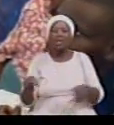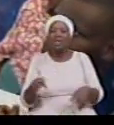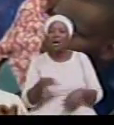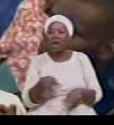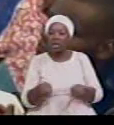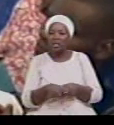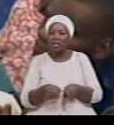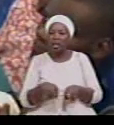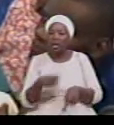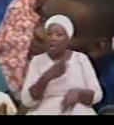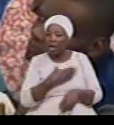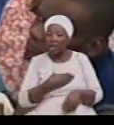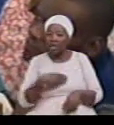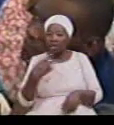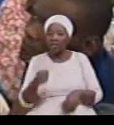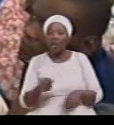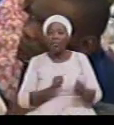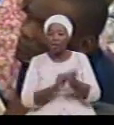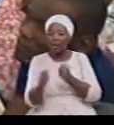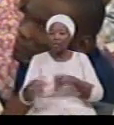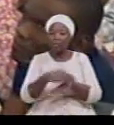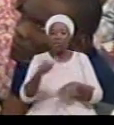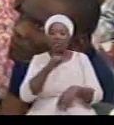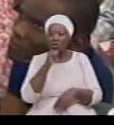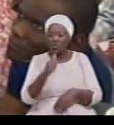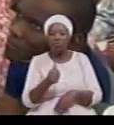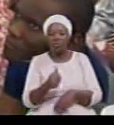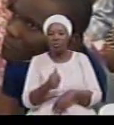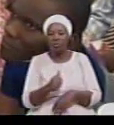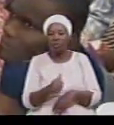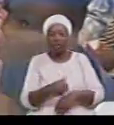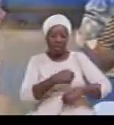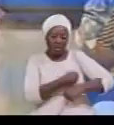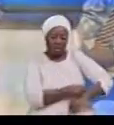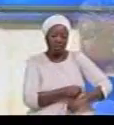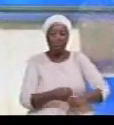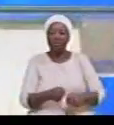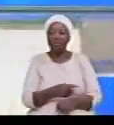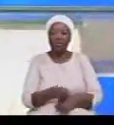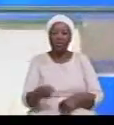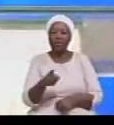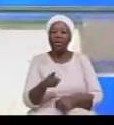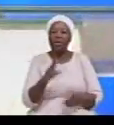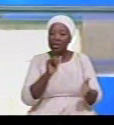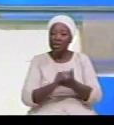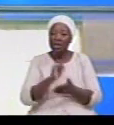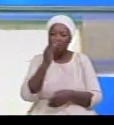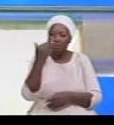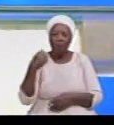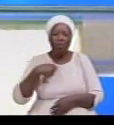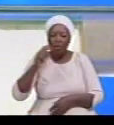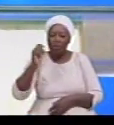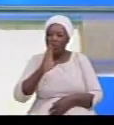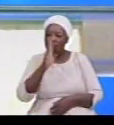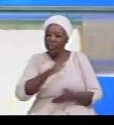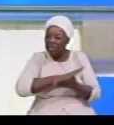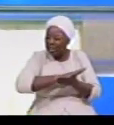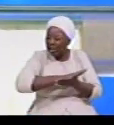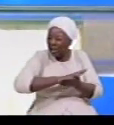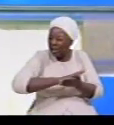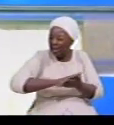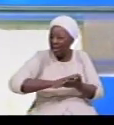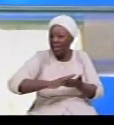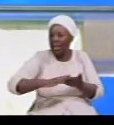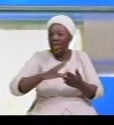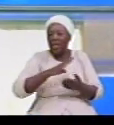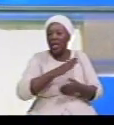not avail for them. That's why we want to be very clear and very detailed that